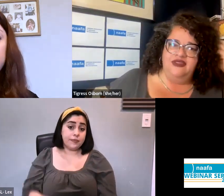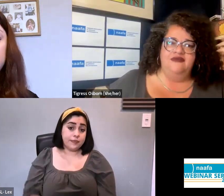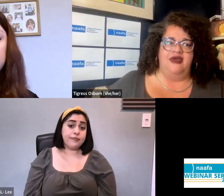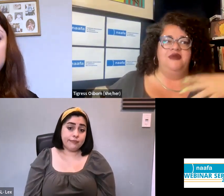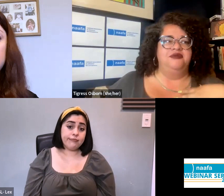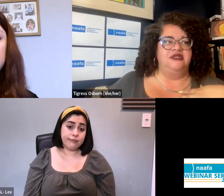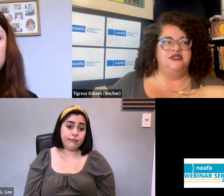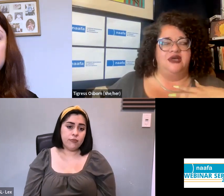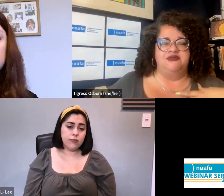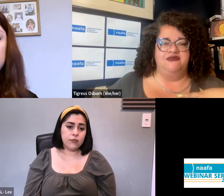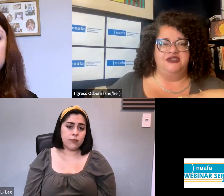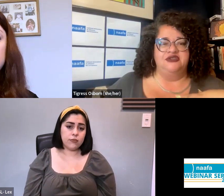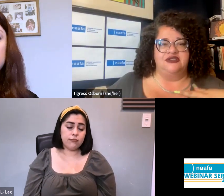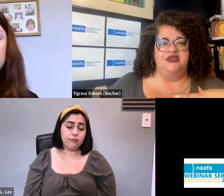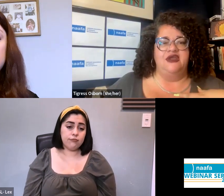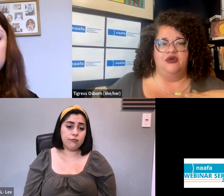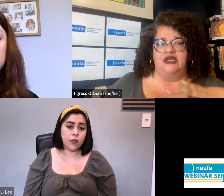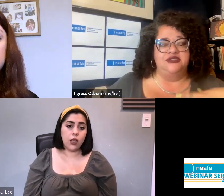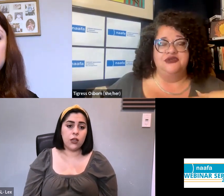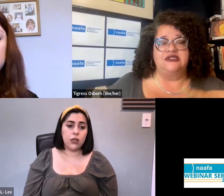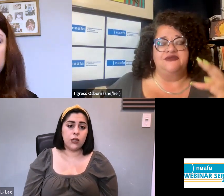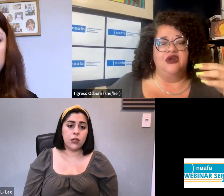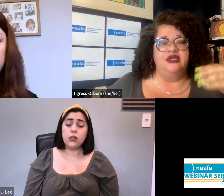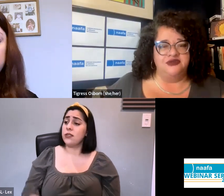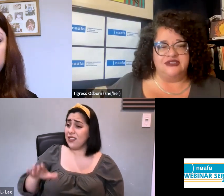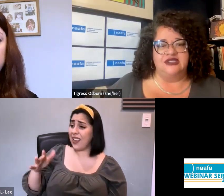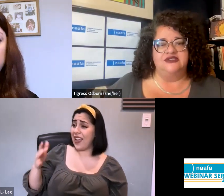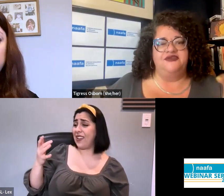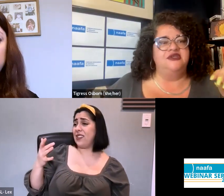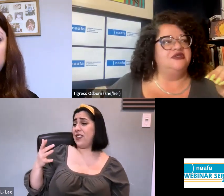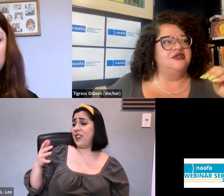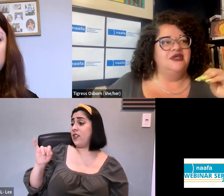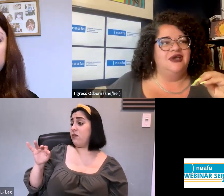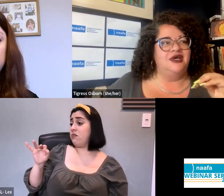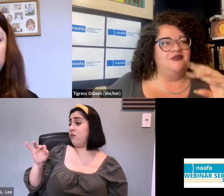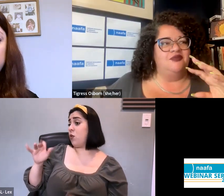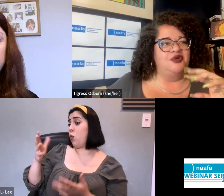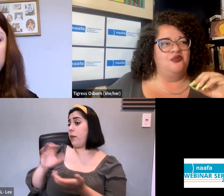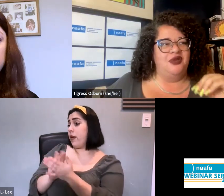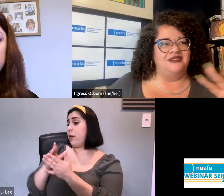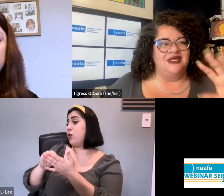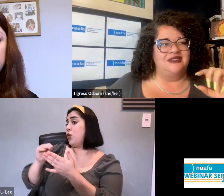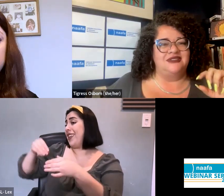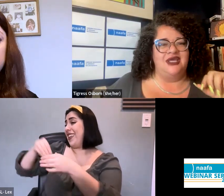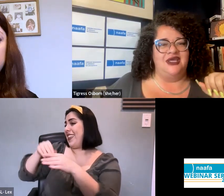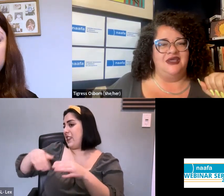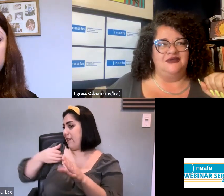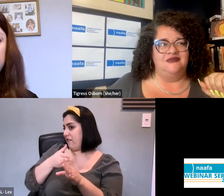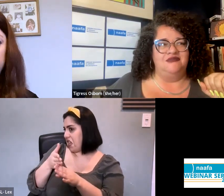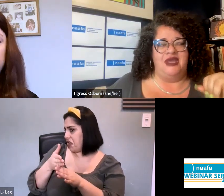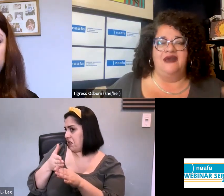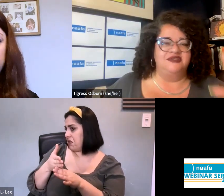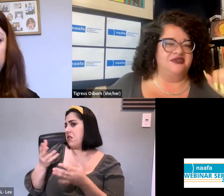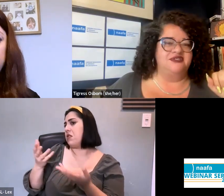Is there anything fat people need to know as professionals, or as students, if they are interested in this field, ways that